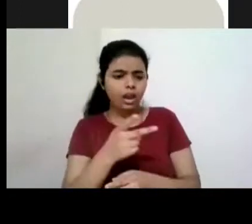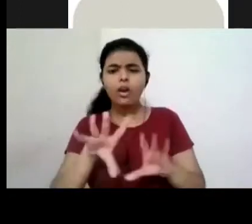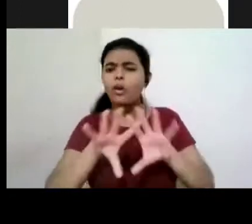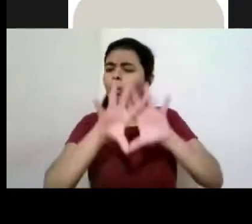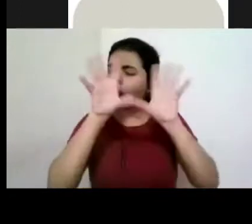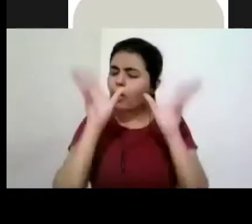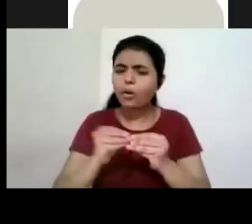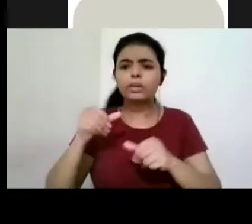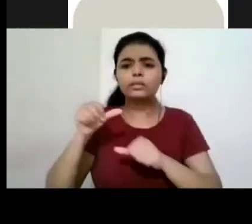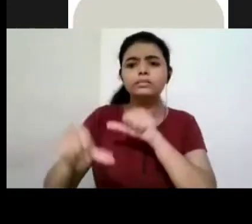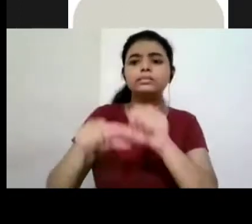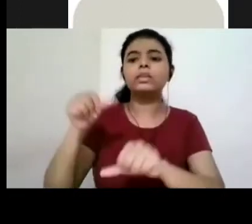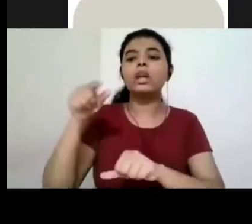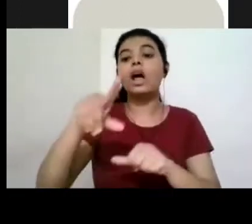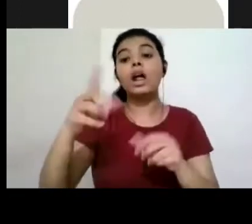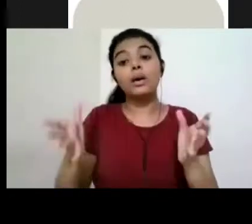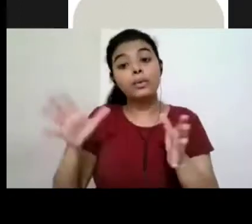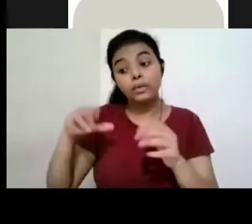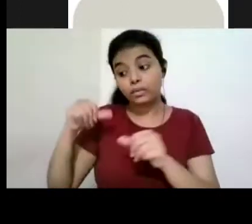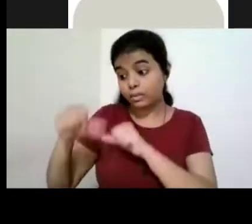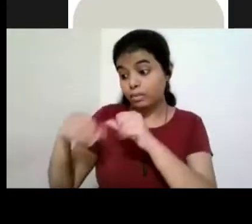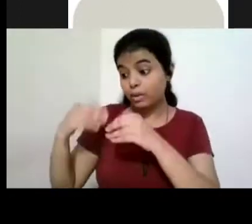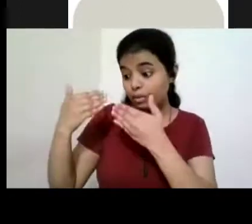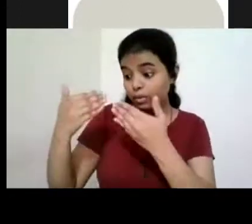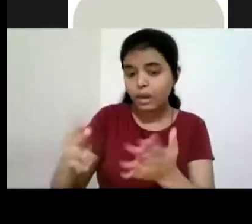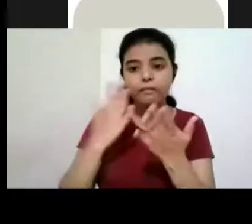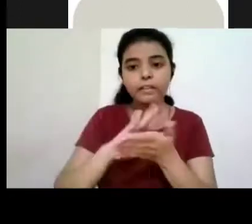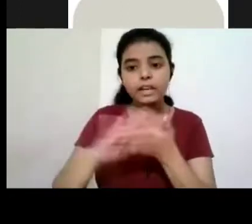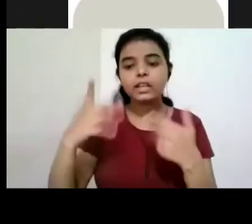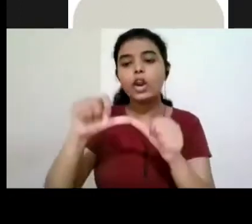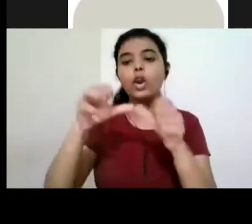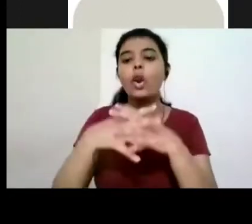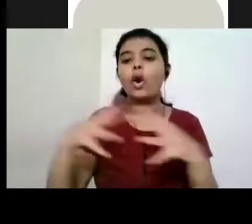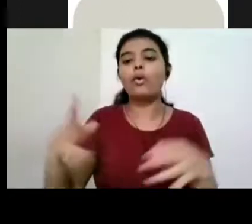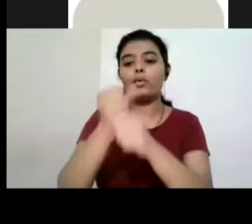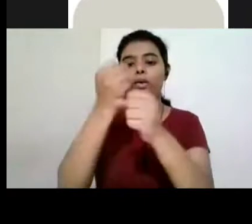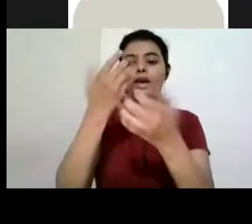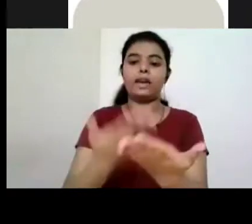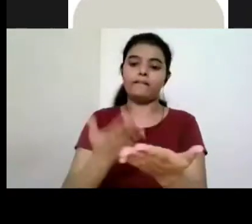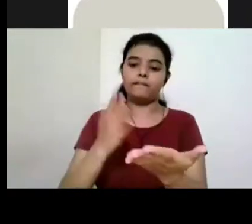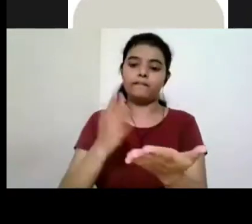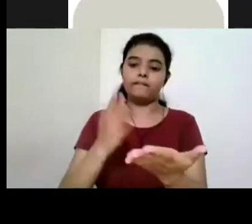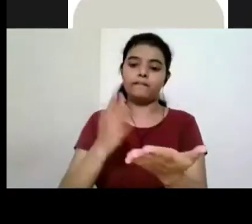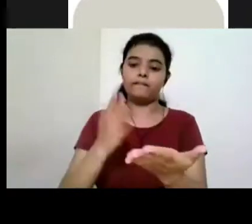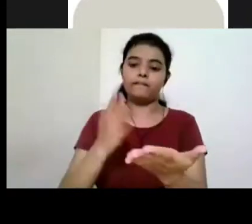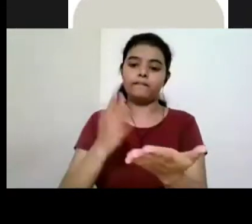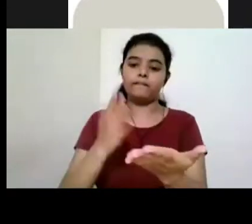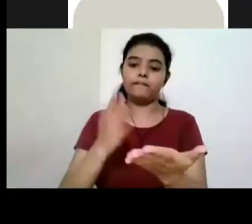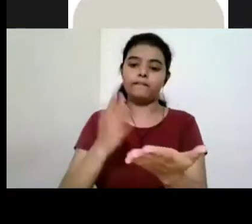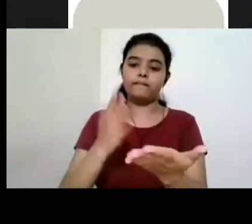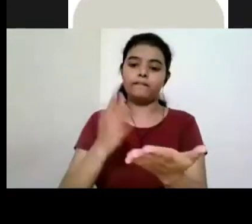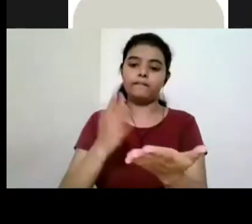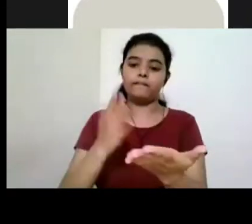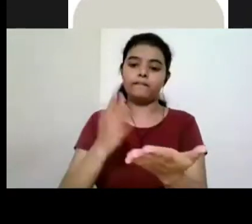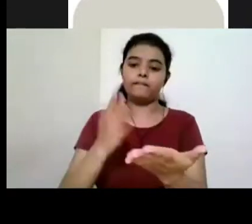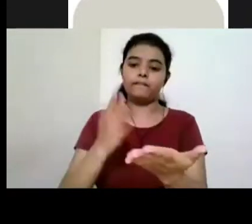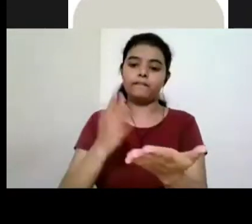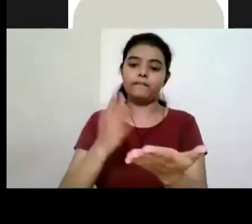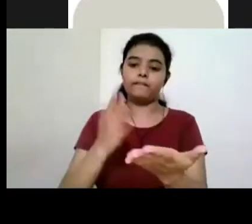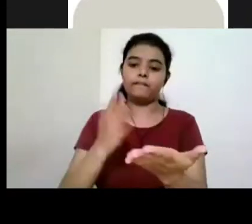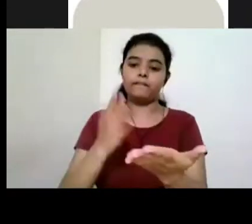done. So now what has come is law. The fact that it is not according with what a lot of